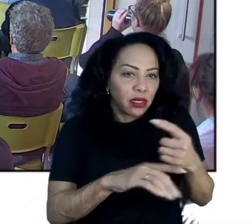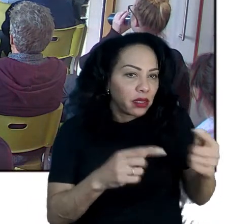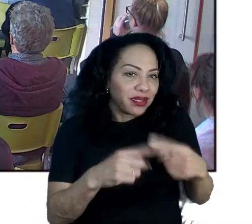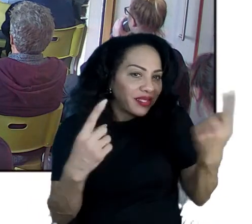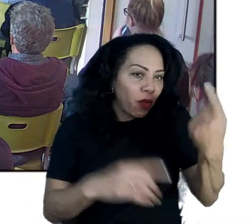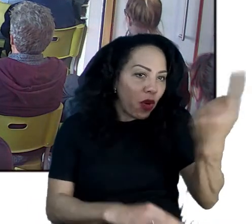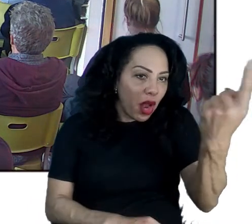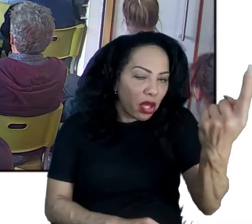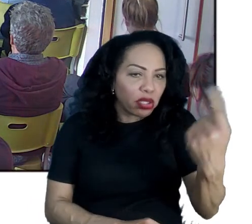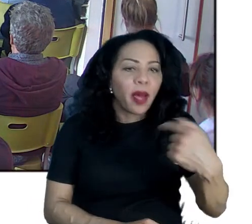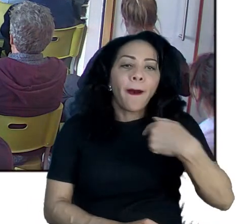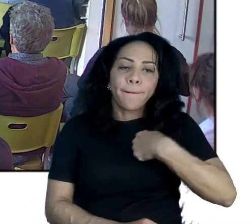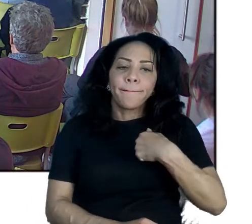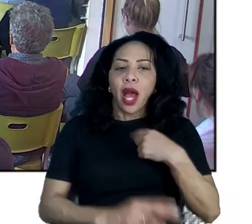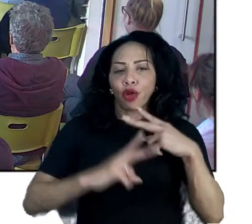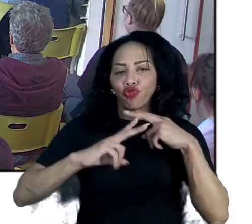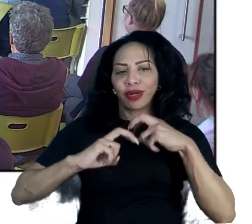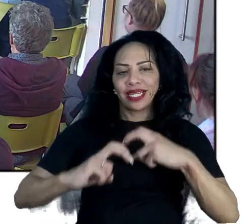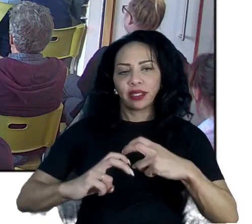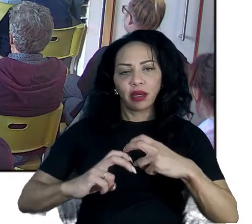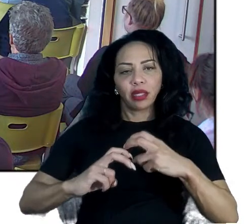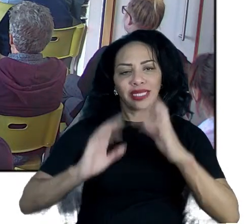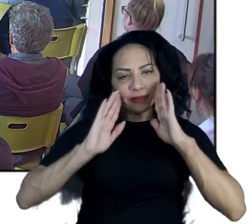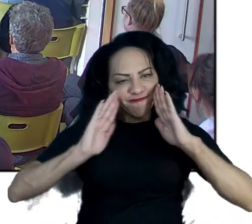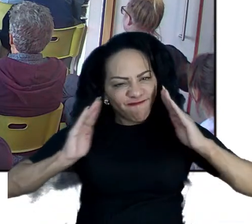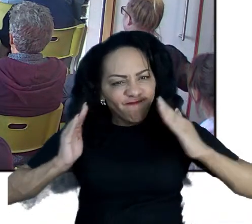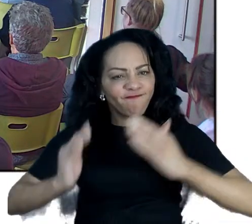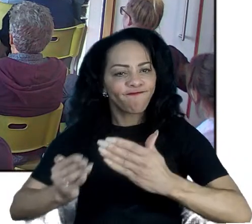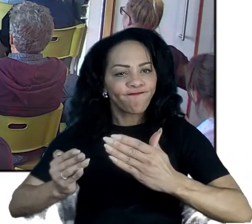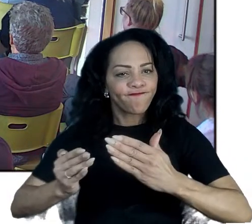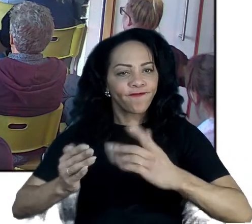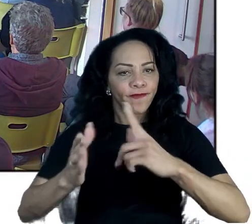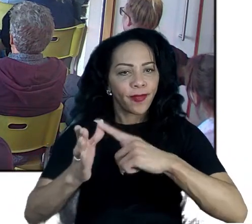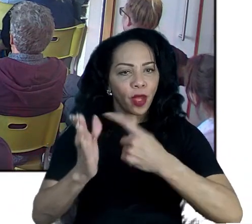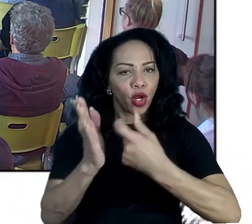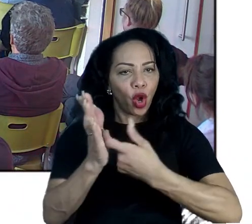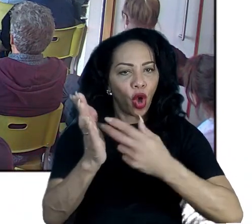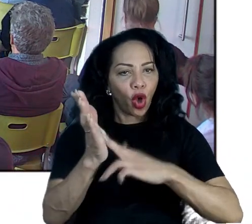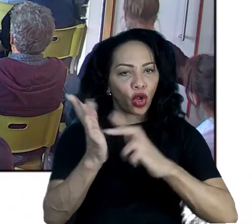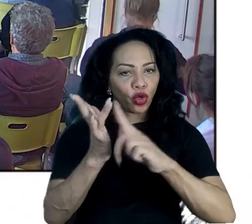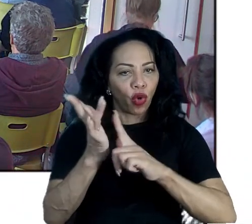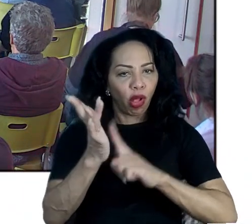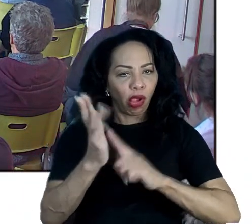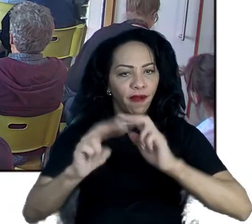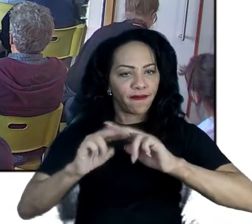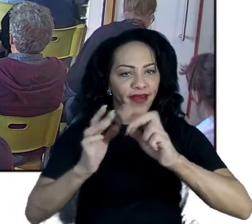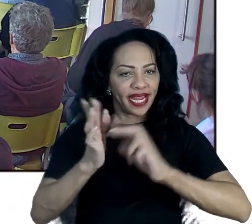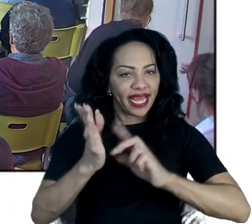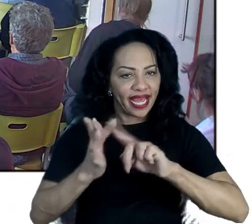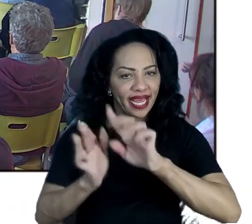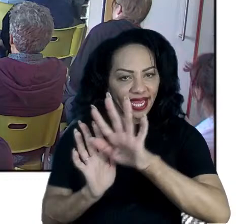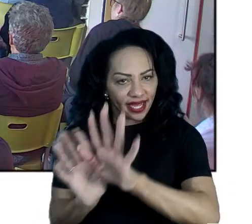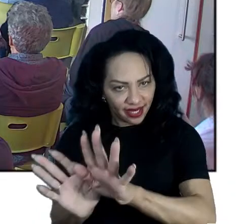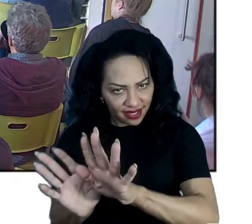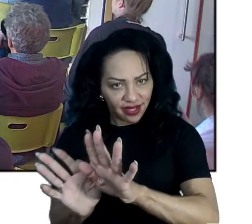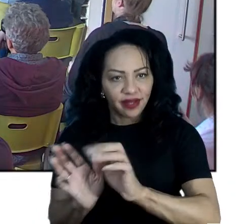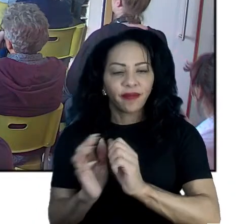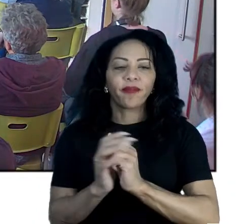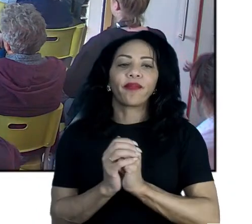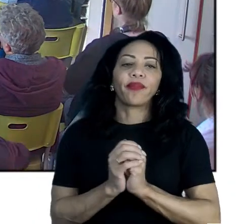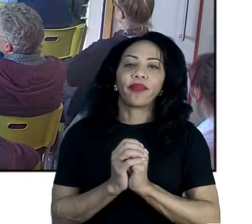gallery education archives, and I think that this working with analogue technology in